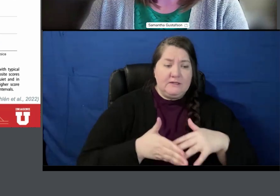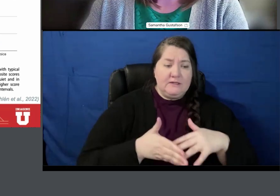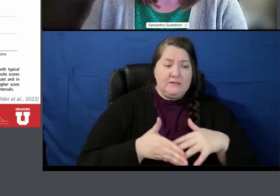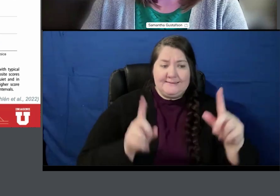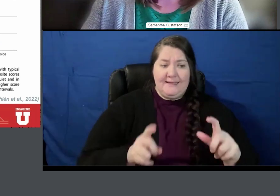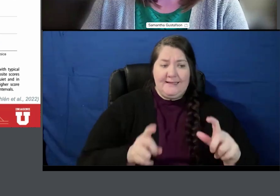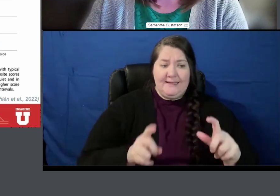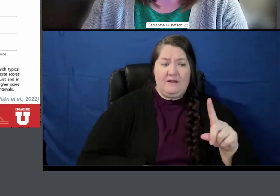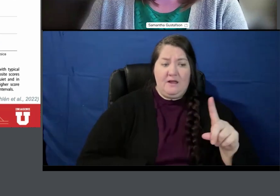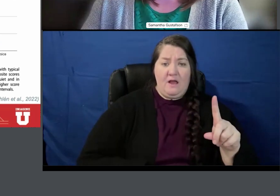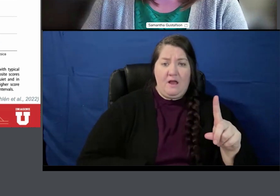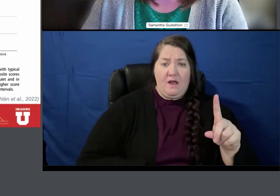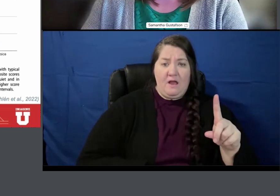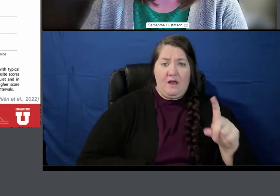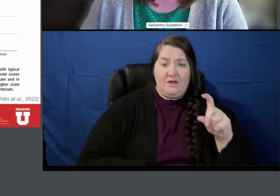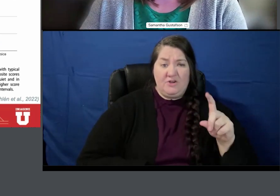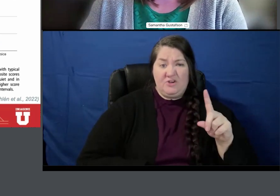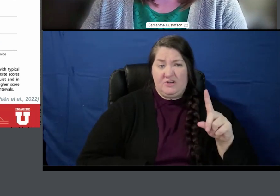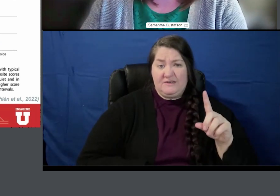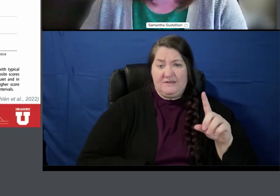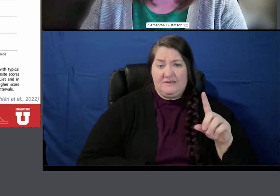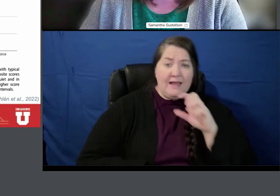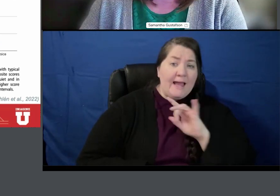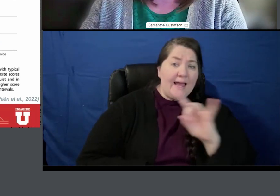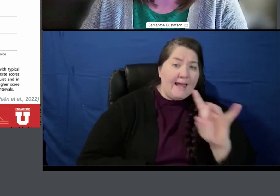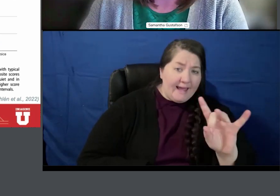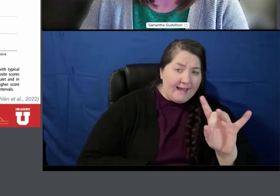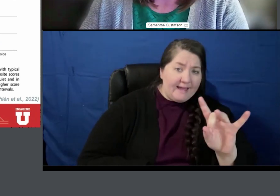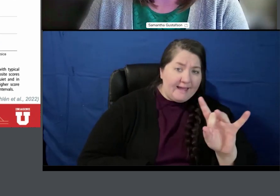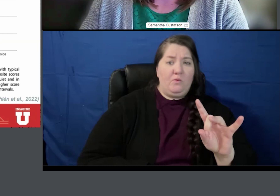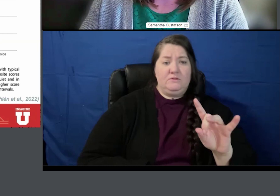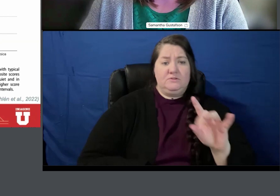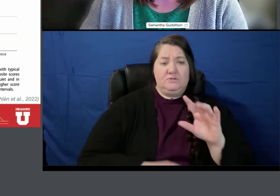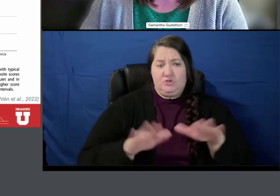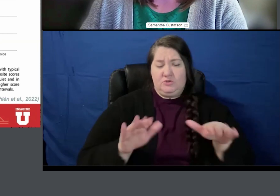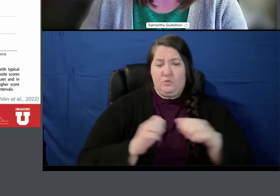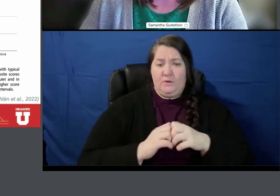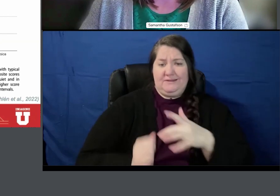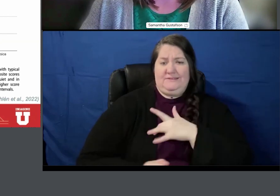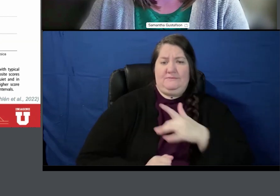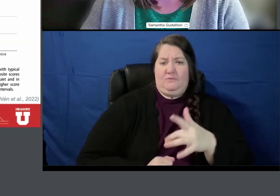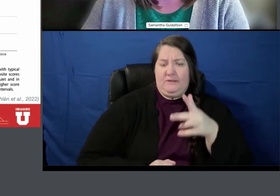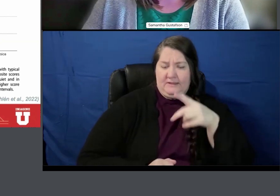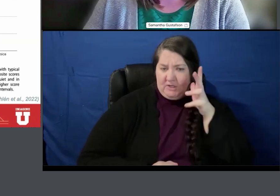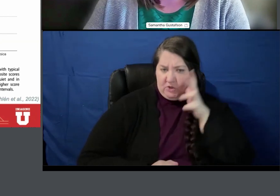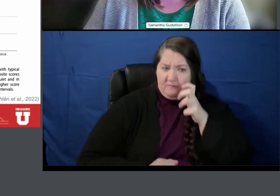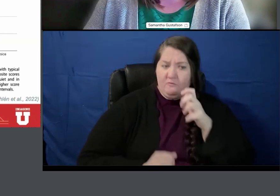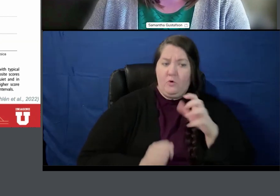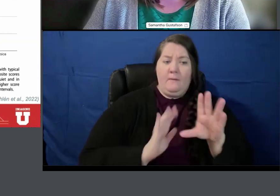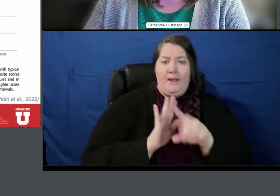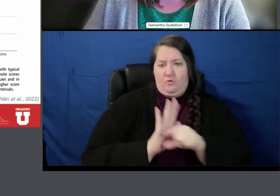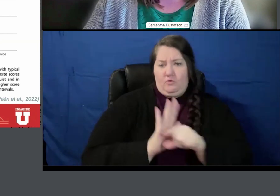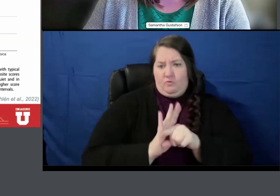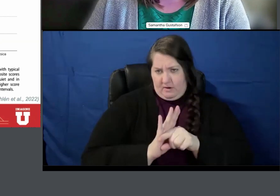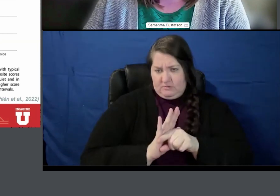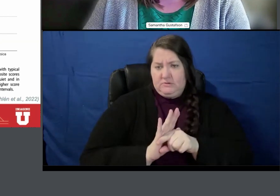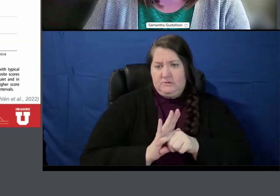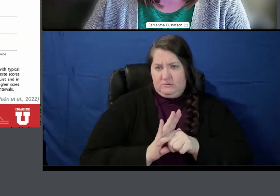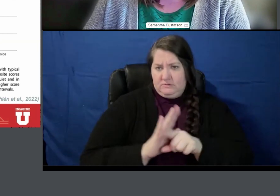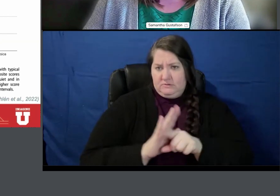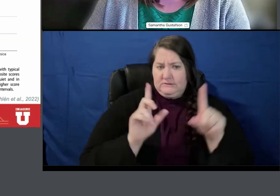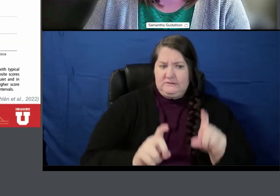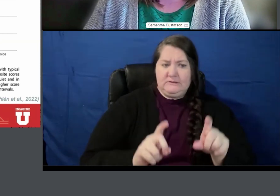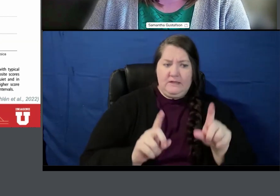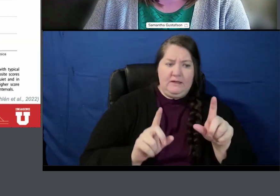almost 108-year-old children who have typical hearing in background noise on a sentence test that got harder and harder